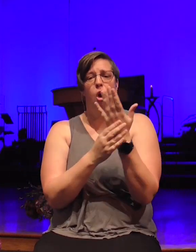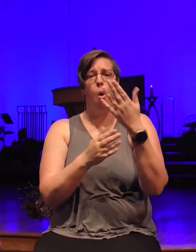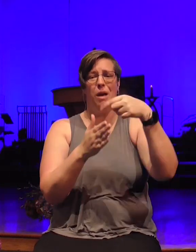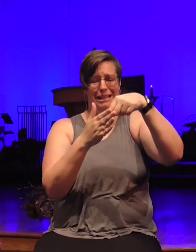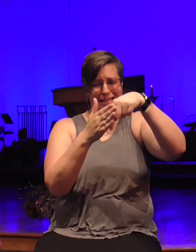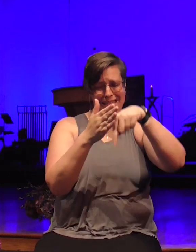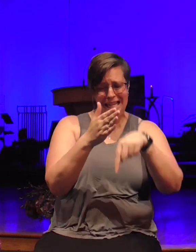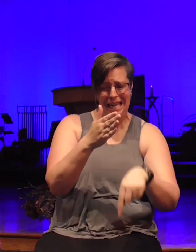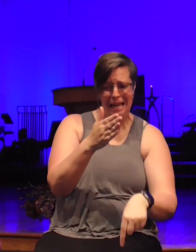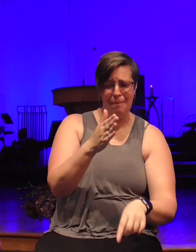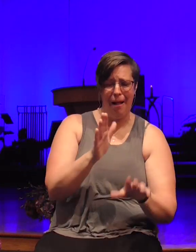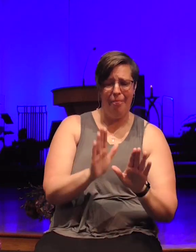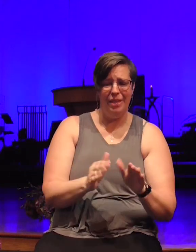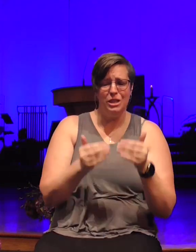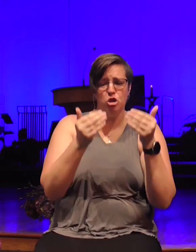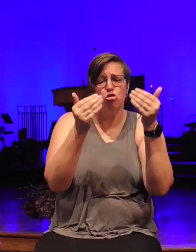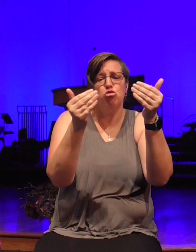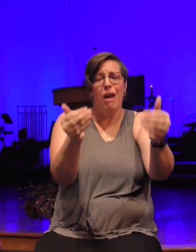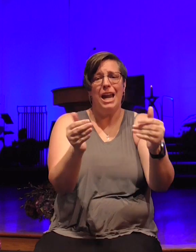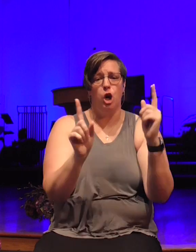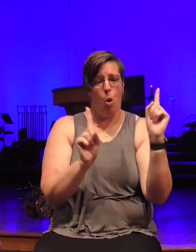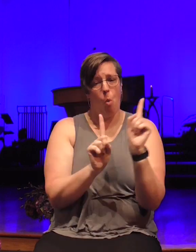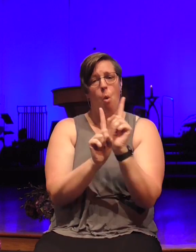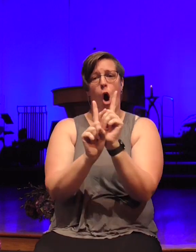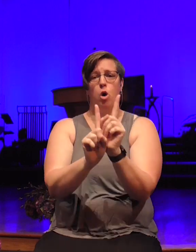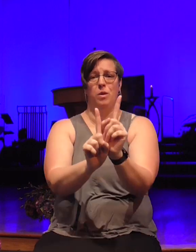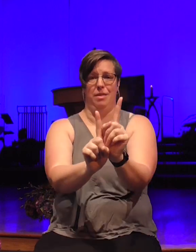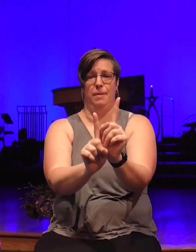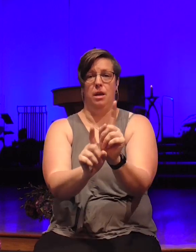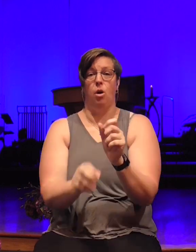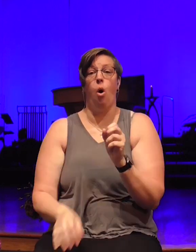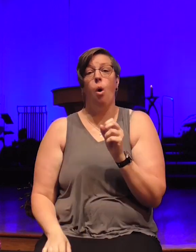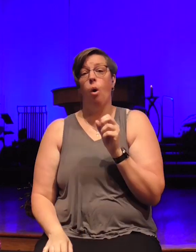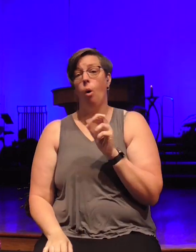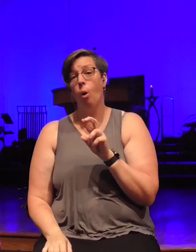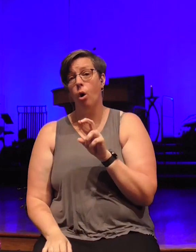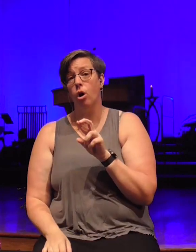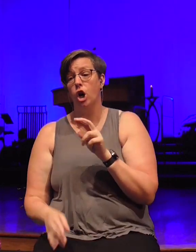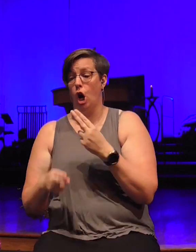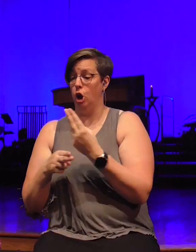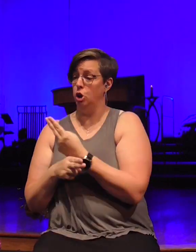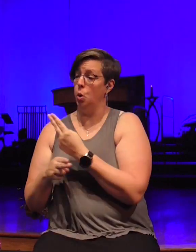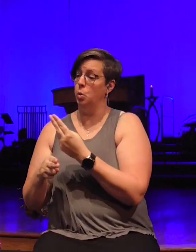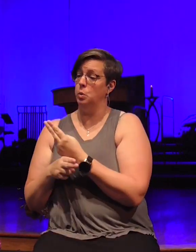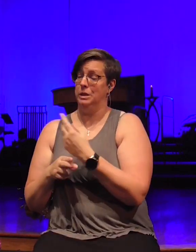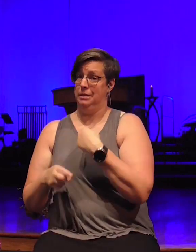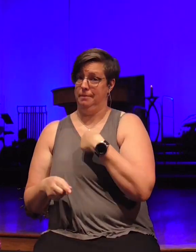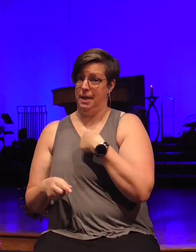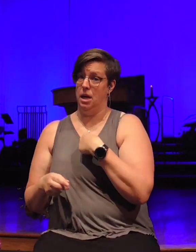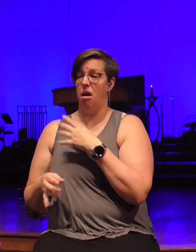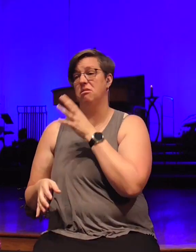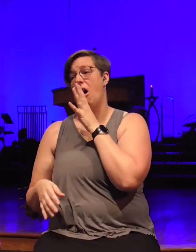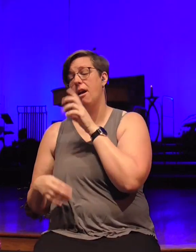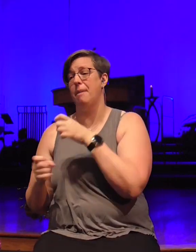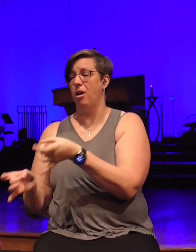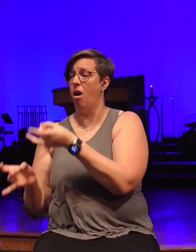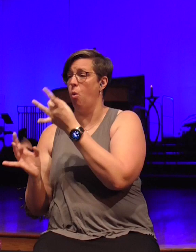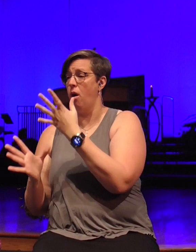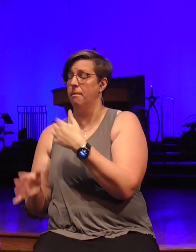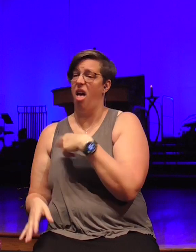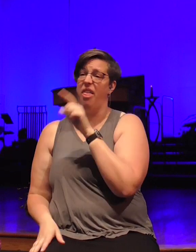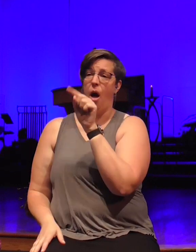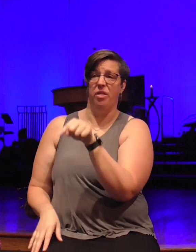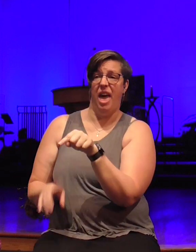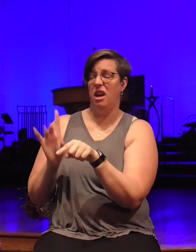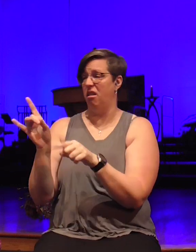greater walk with me. Or use me to continue to talk about how bad it is and how horrible it is and how they over there and how